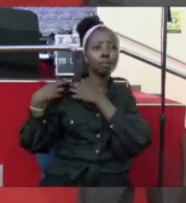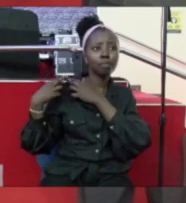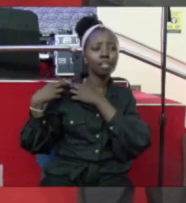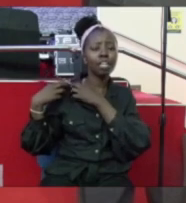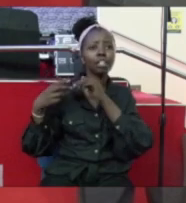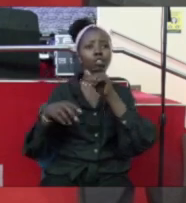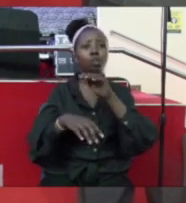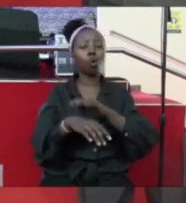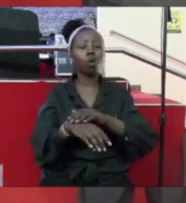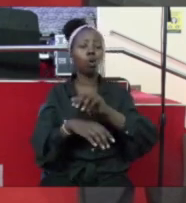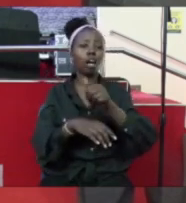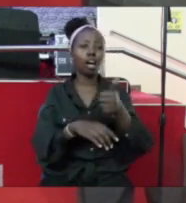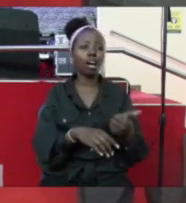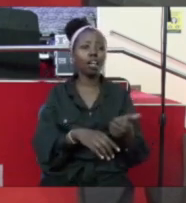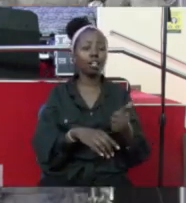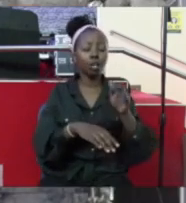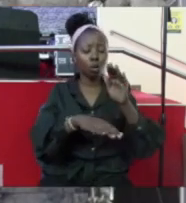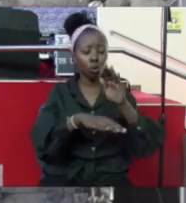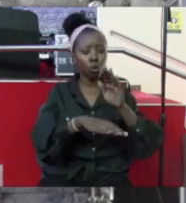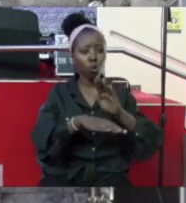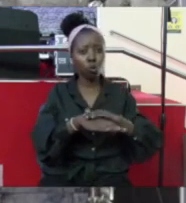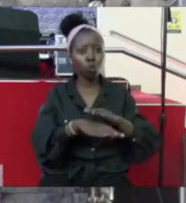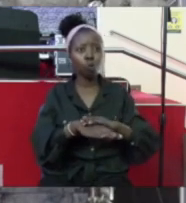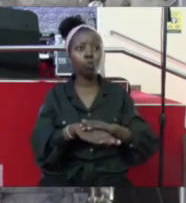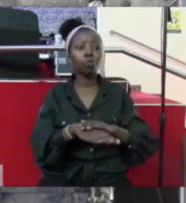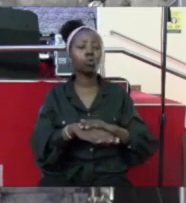Good deeds, matendo mazuri.